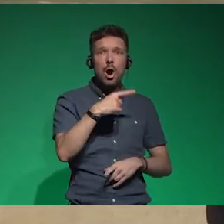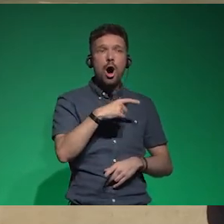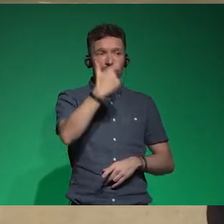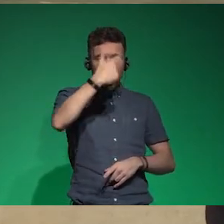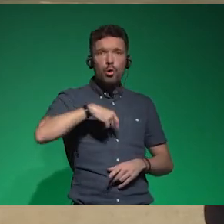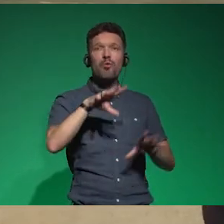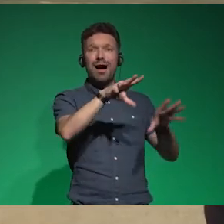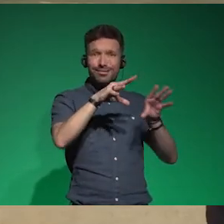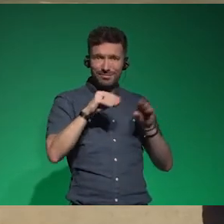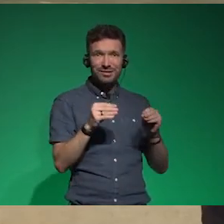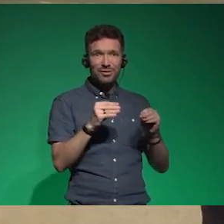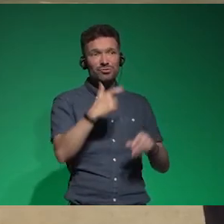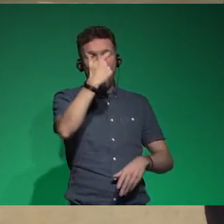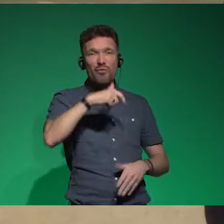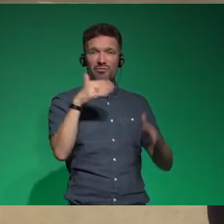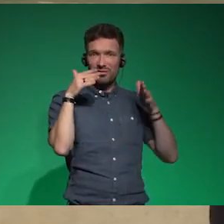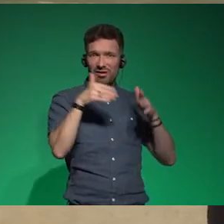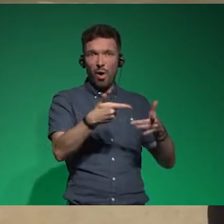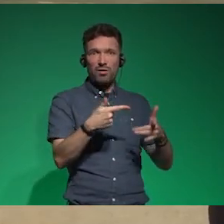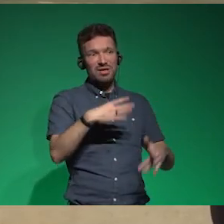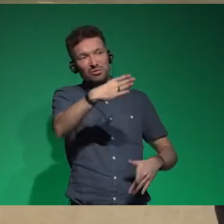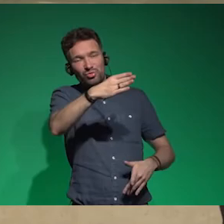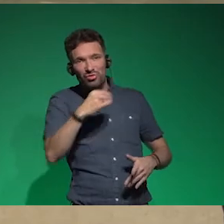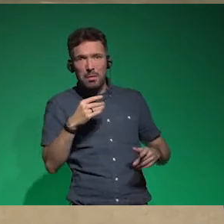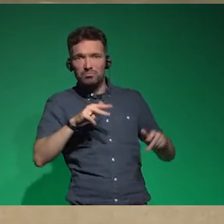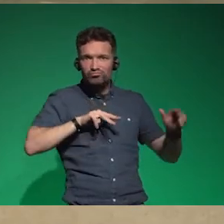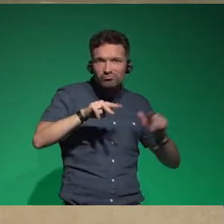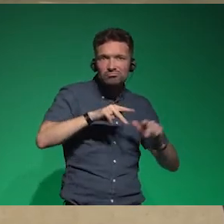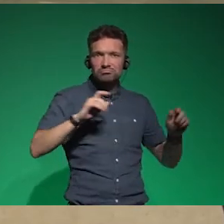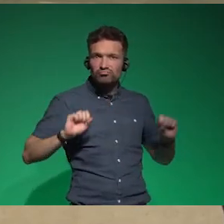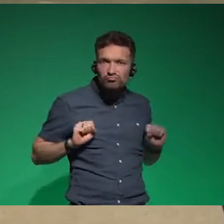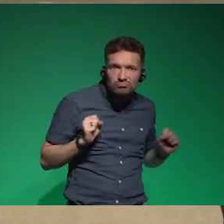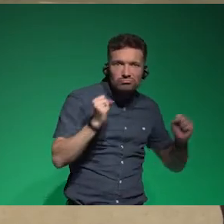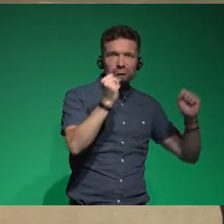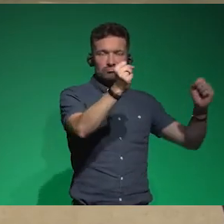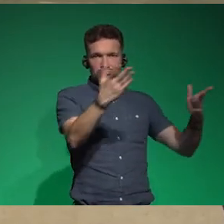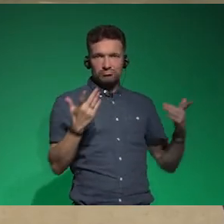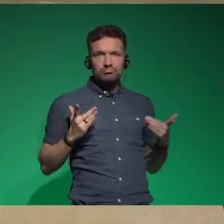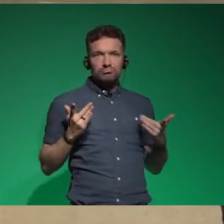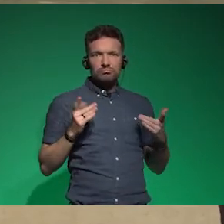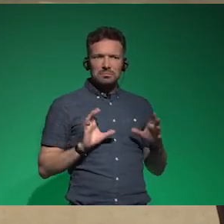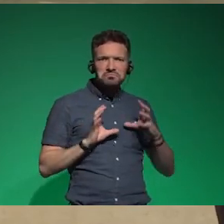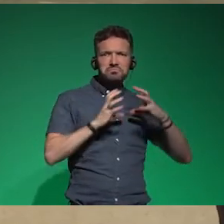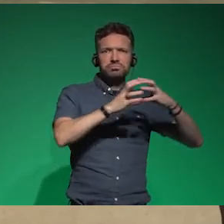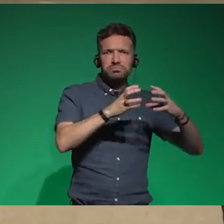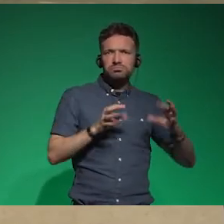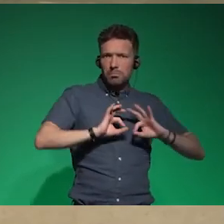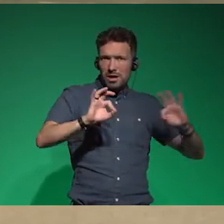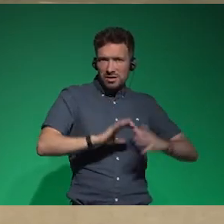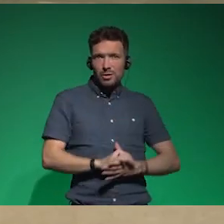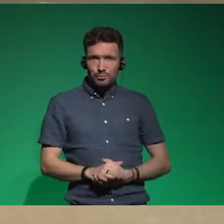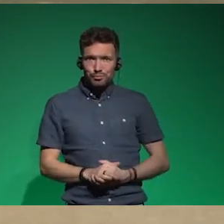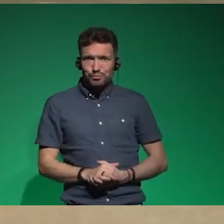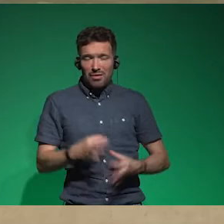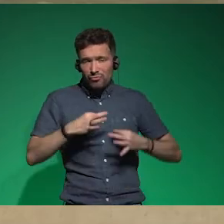of course we, before we went to the village, from the team